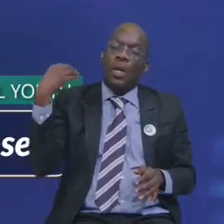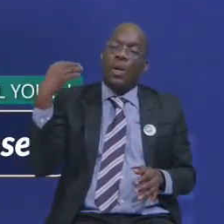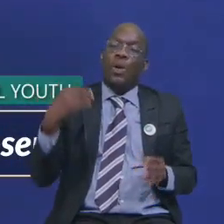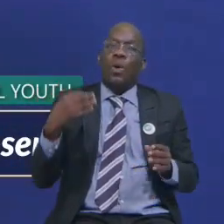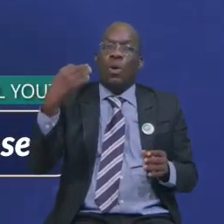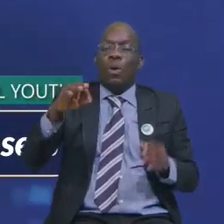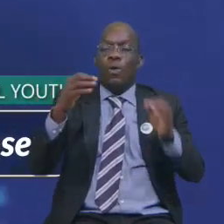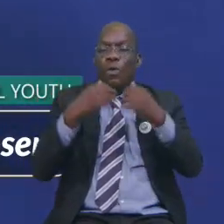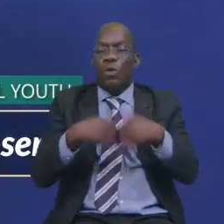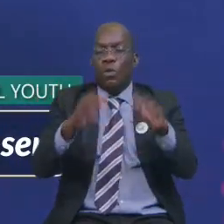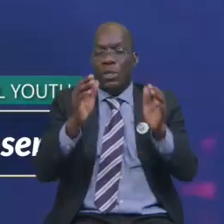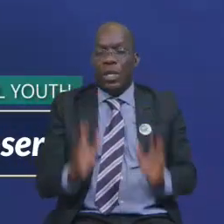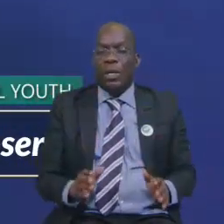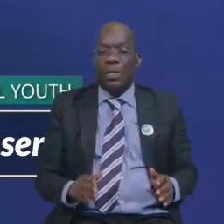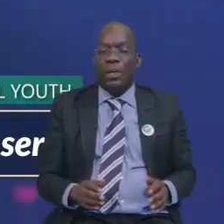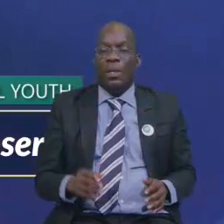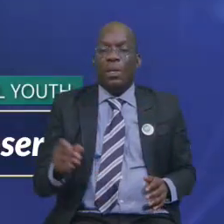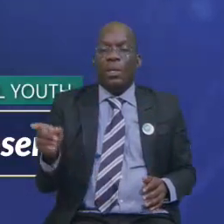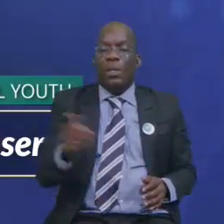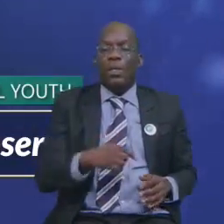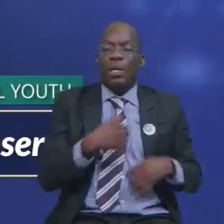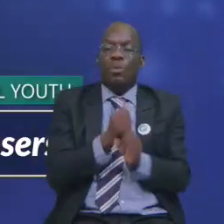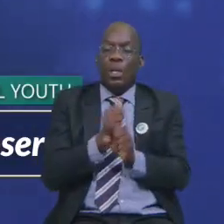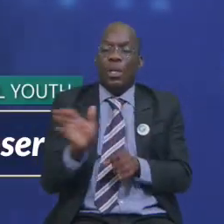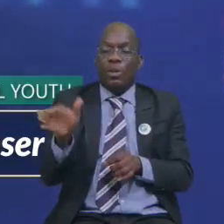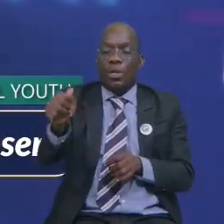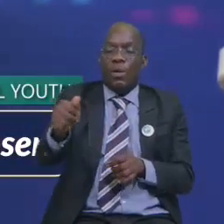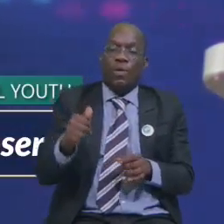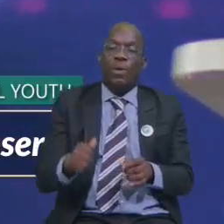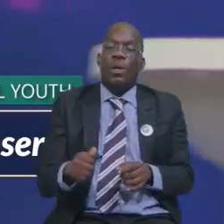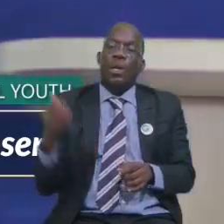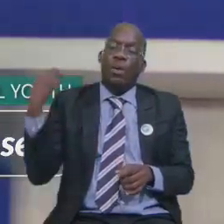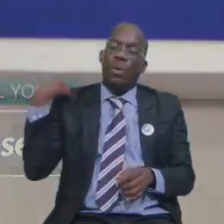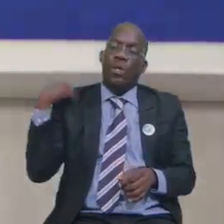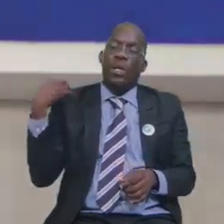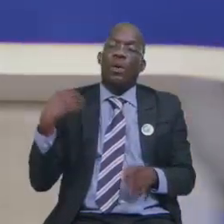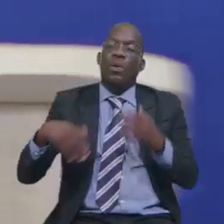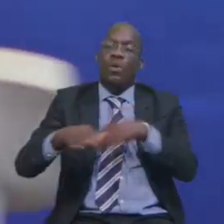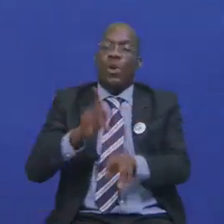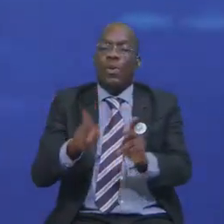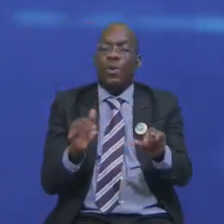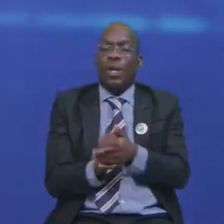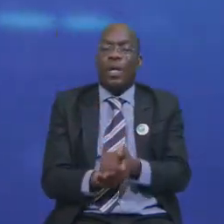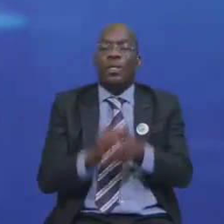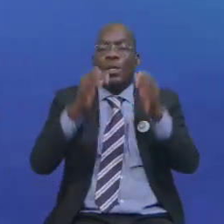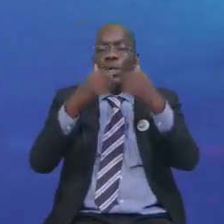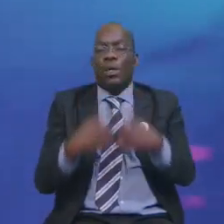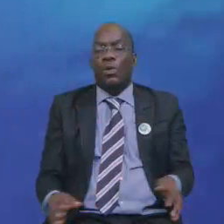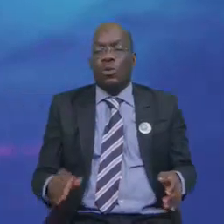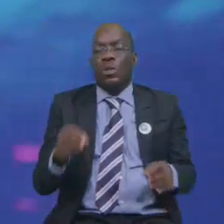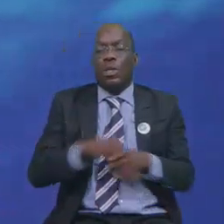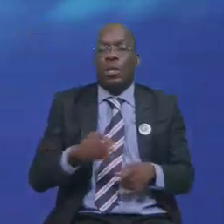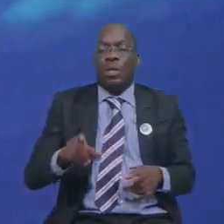make themselves lords over the people that lose in life. And if you get into covenant with